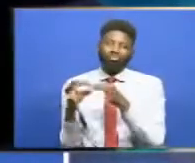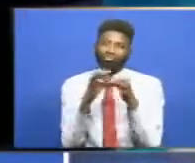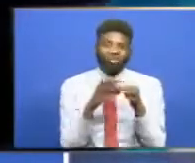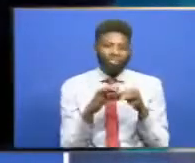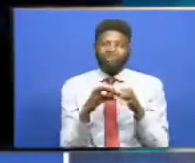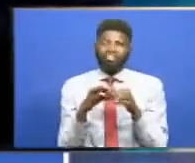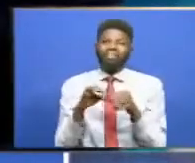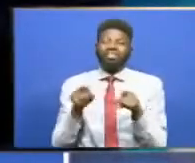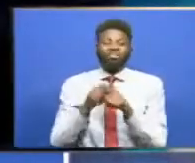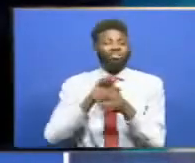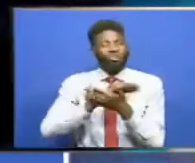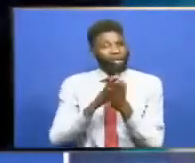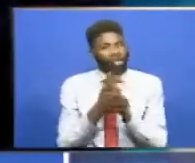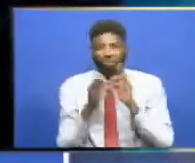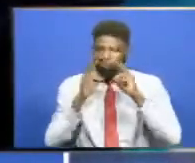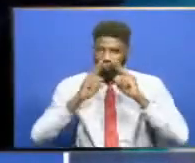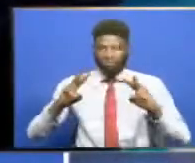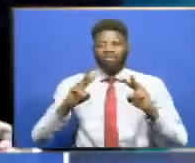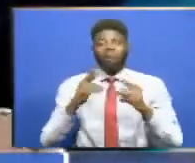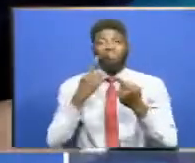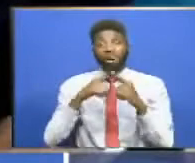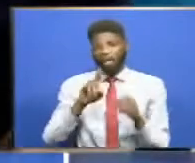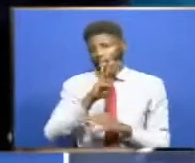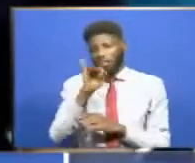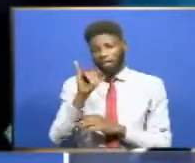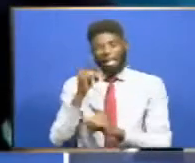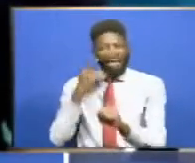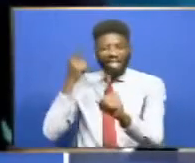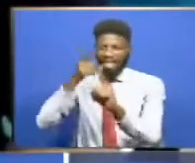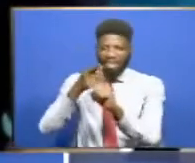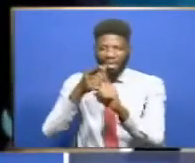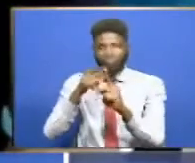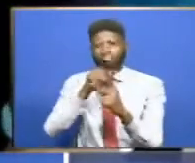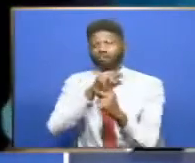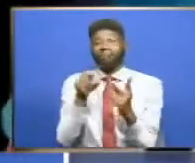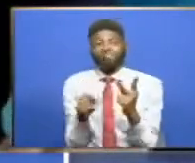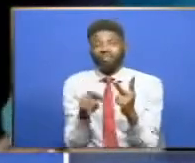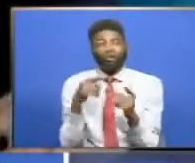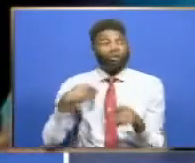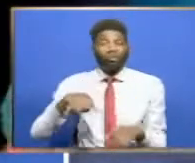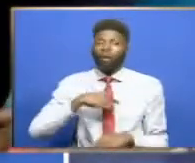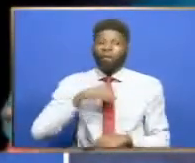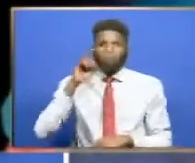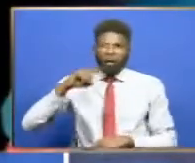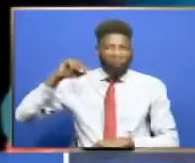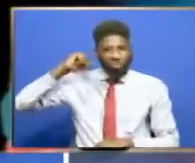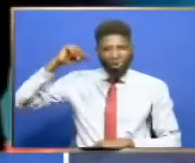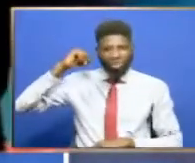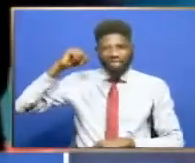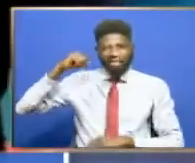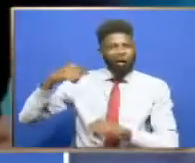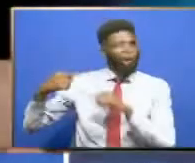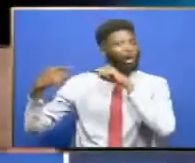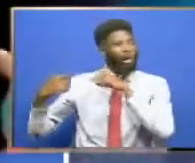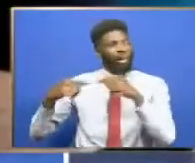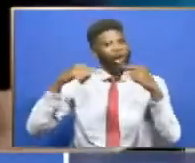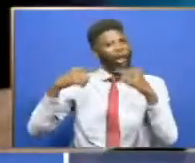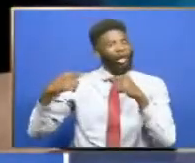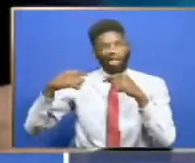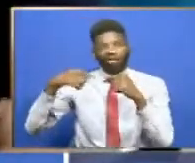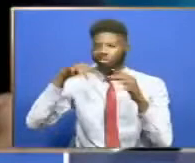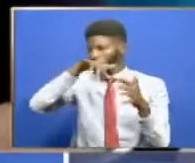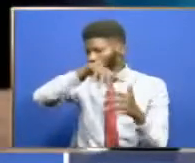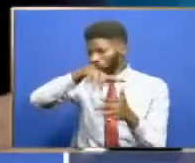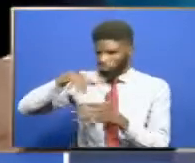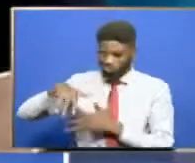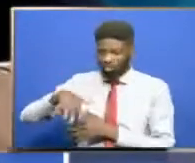and without stability. Uh-huh. And that's what the BBI seeks. Mm-hmm. So we should move away from from political contest. This, you know, there's no political